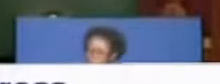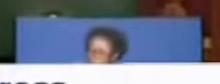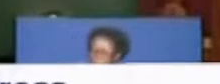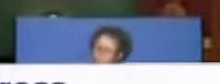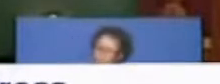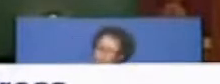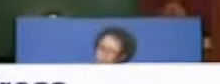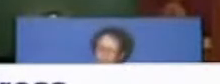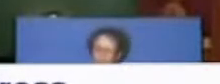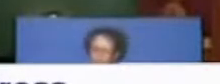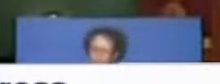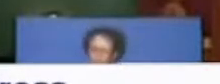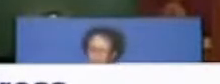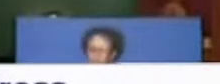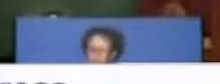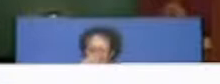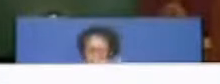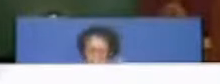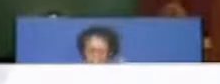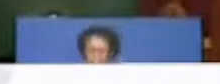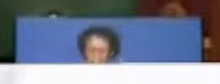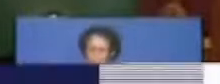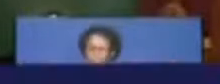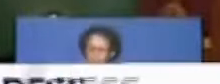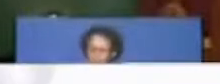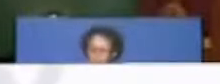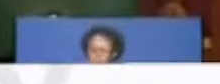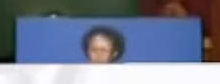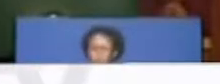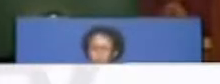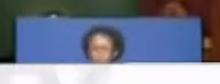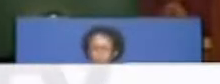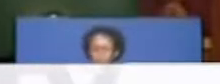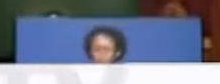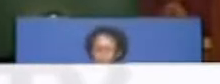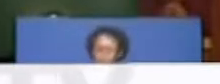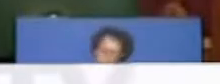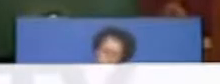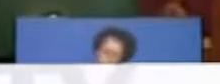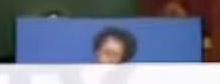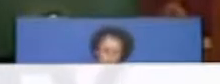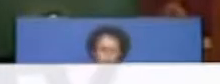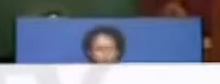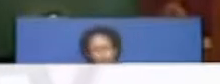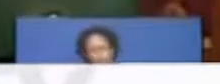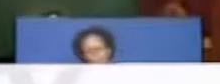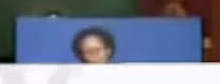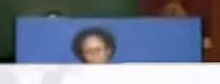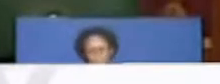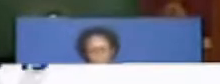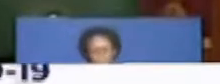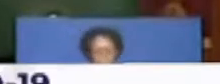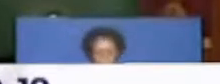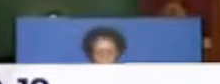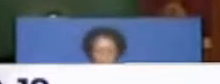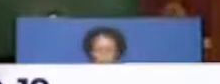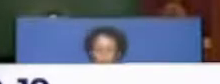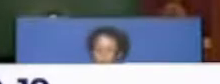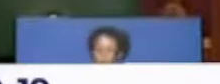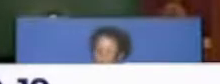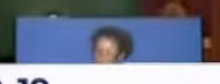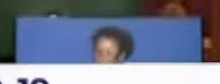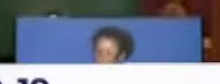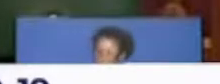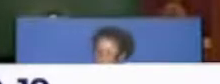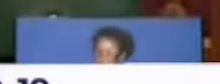credit reference bureaus of any person, micro, small, and medium enterprise, and corporate entities